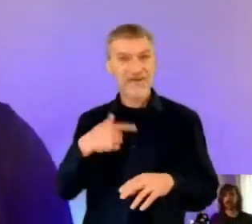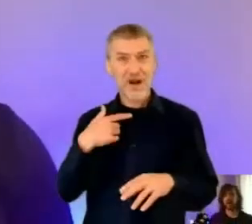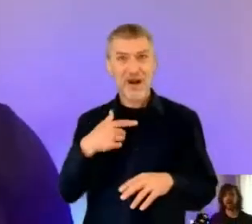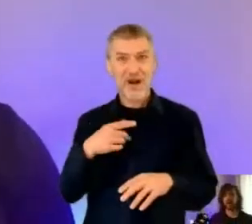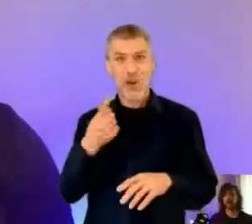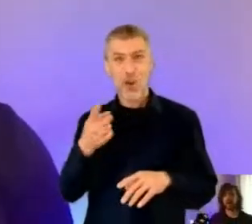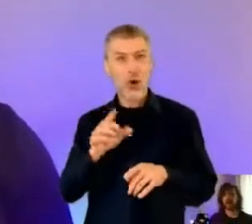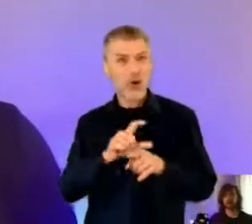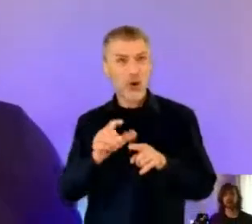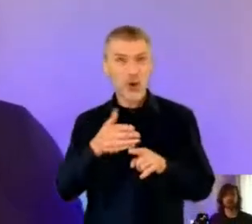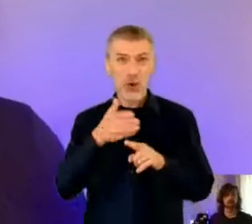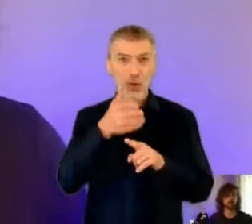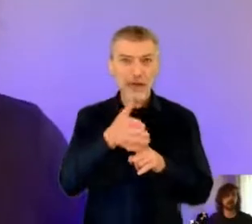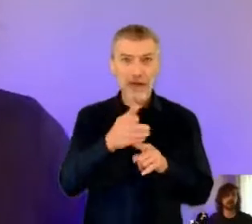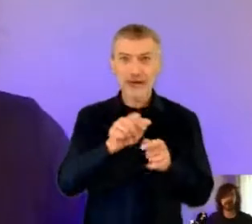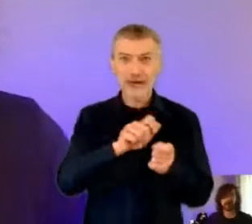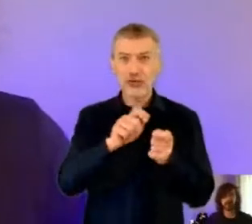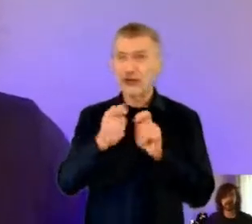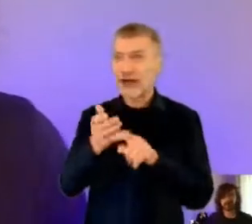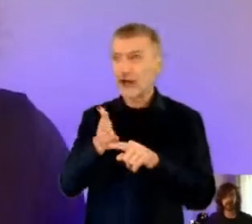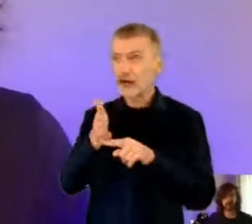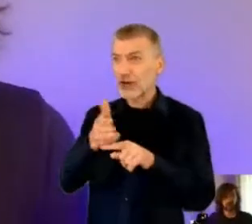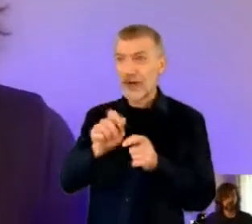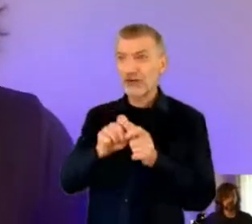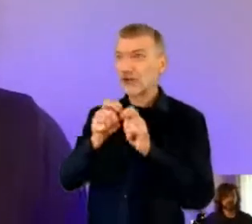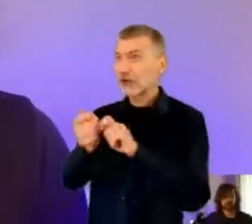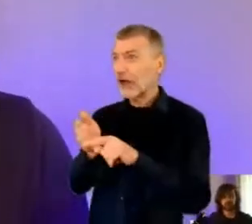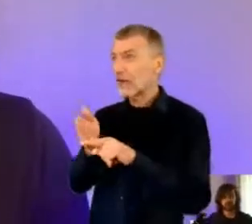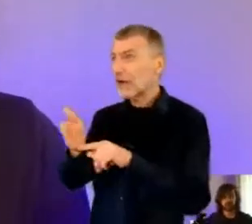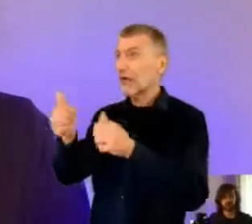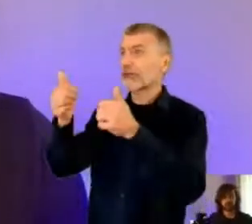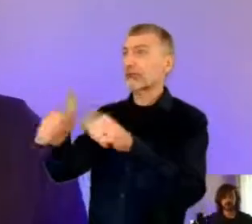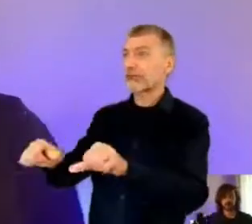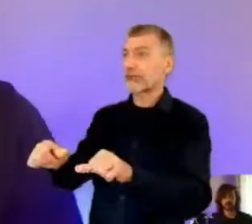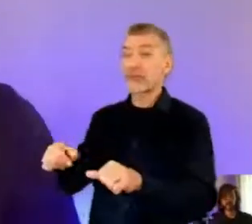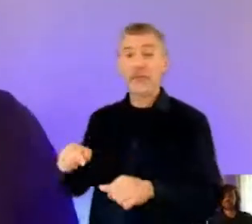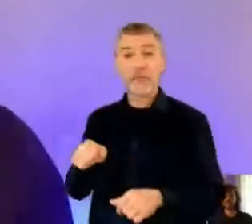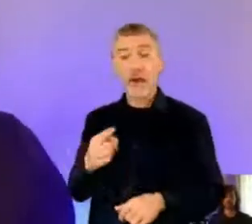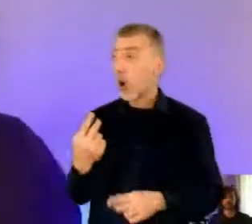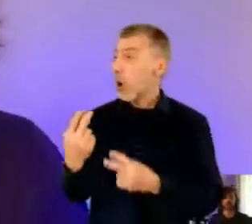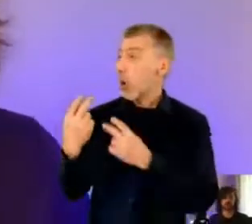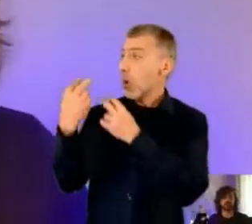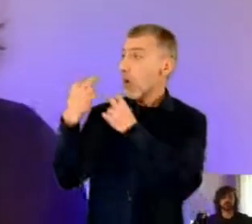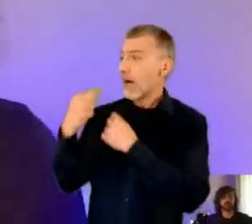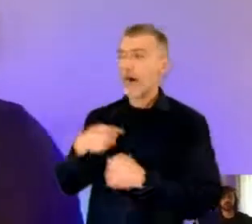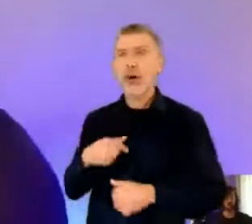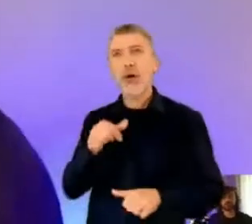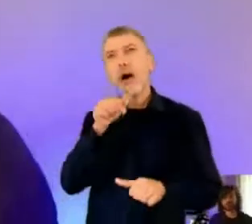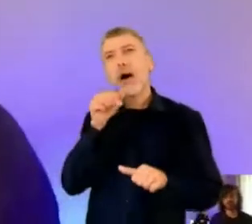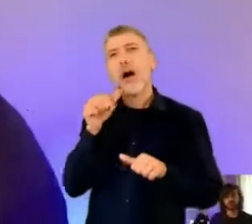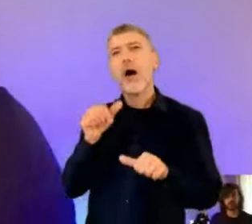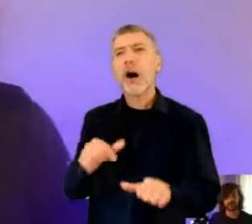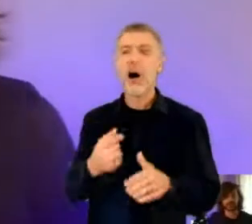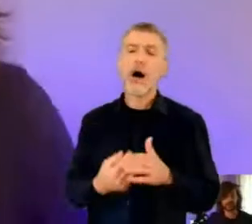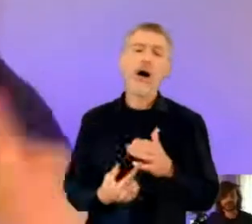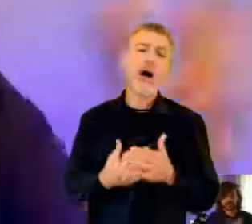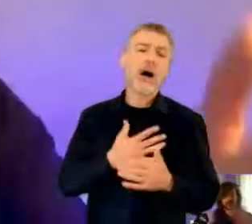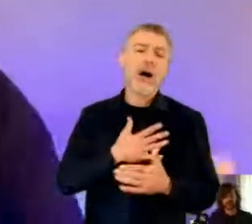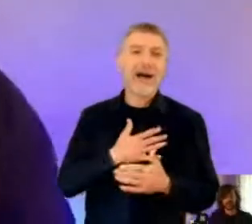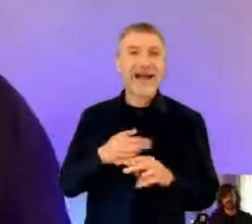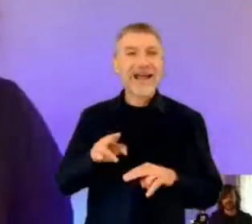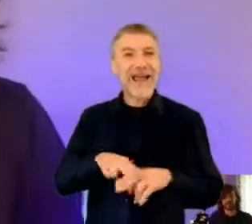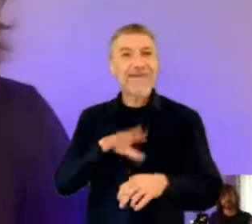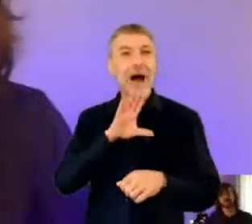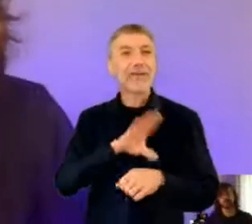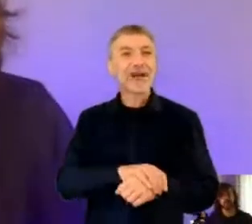end. I would have loved to have done an internship or an apprenticeship. I didn't get the opportunity to do that because I didn't know they existed. I